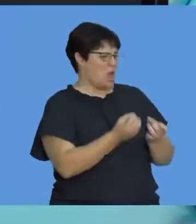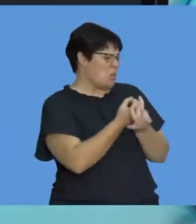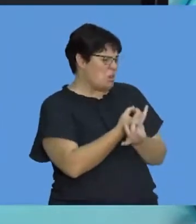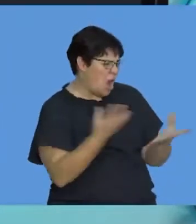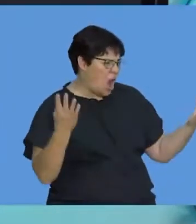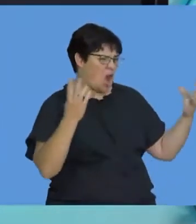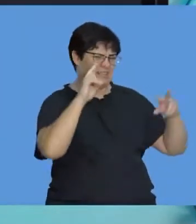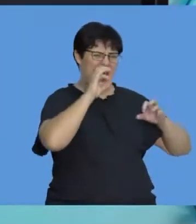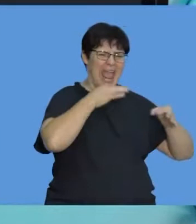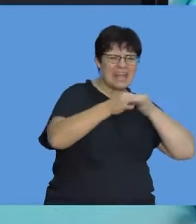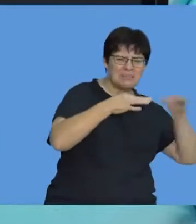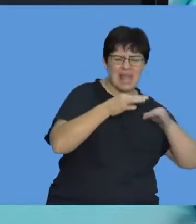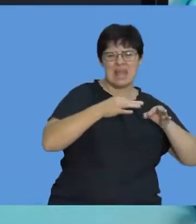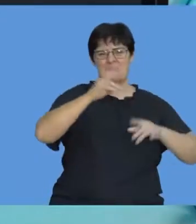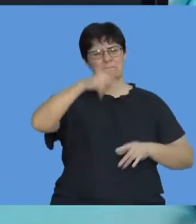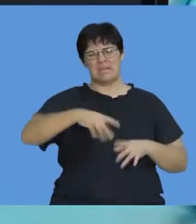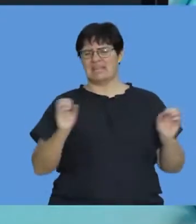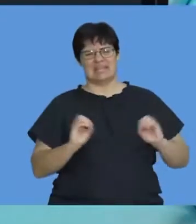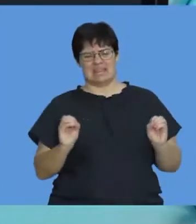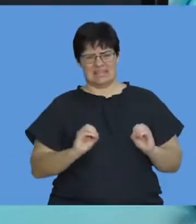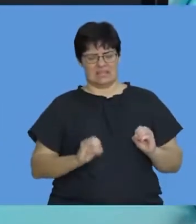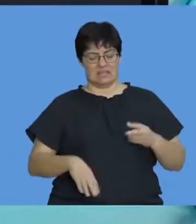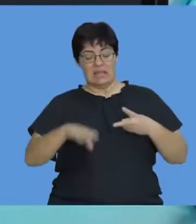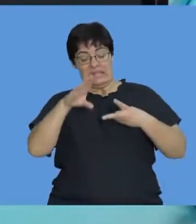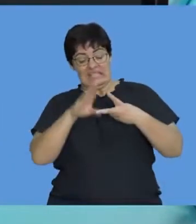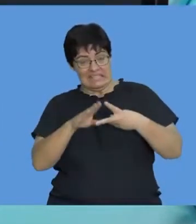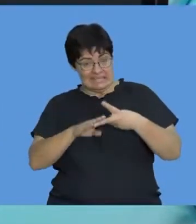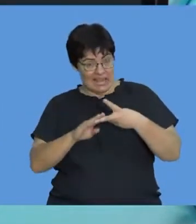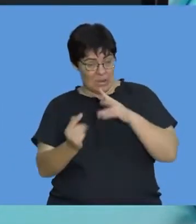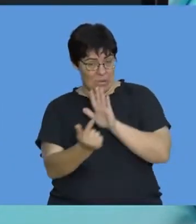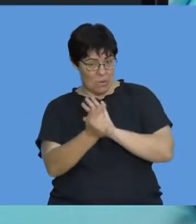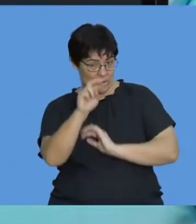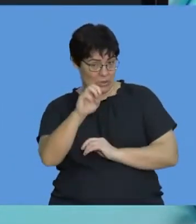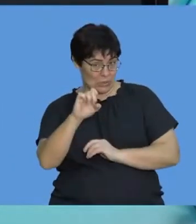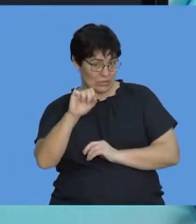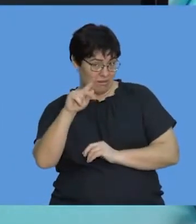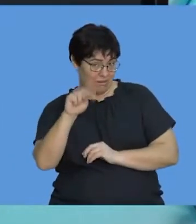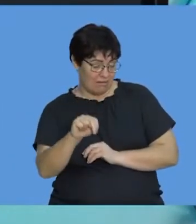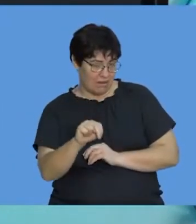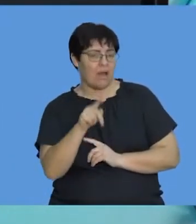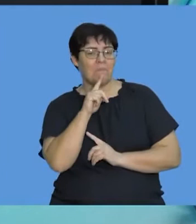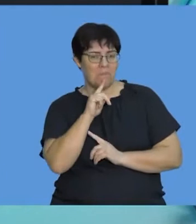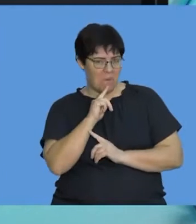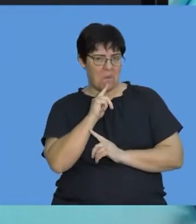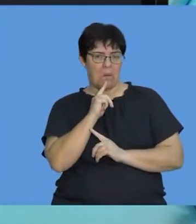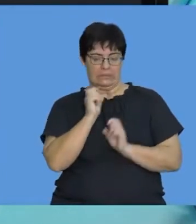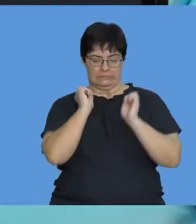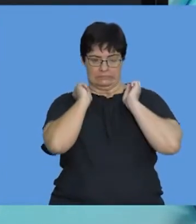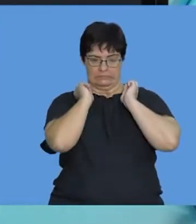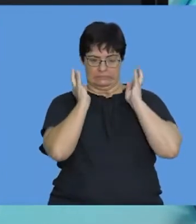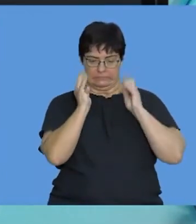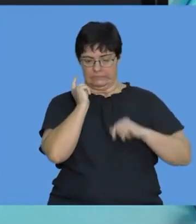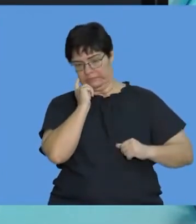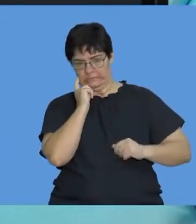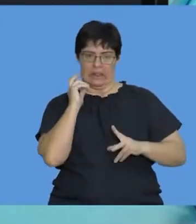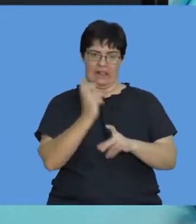terms of momentum, okay? Second law gets a little hair-raising because, like I said, we